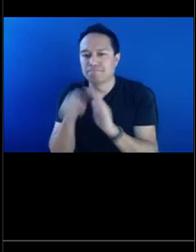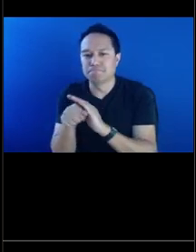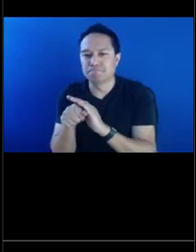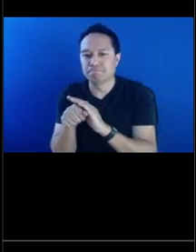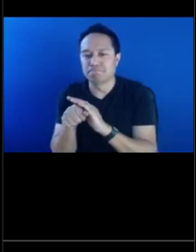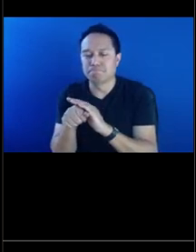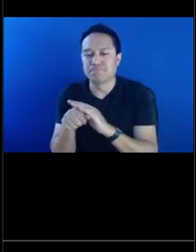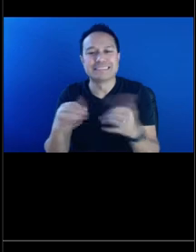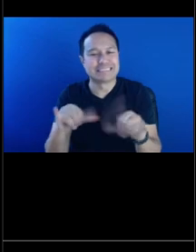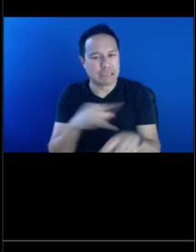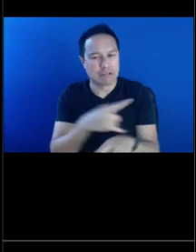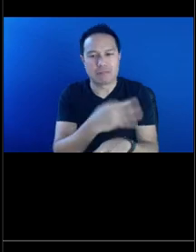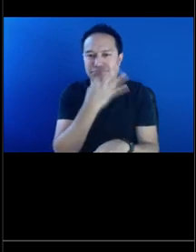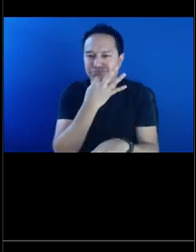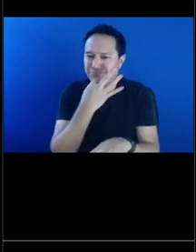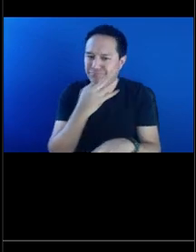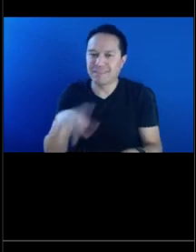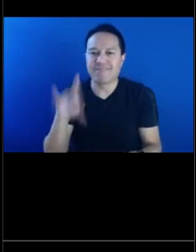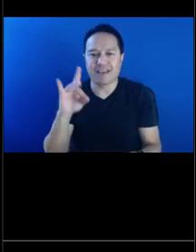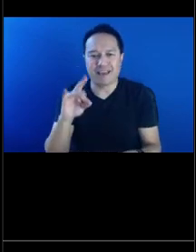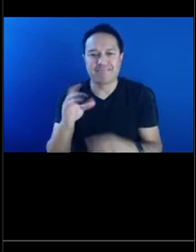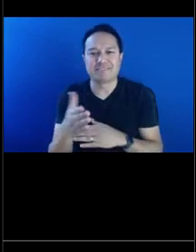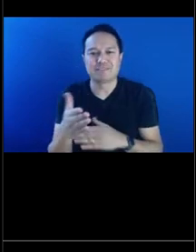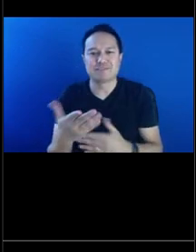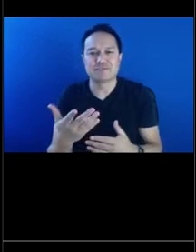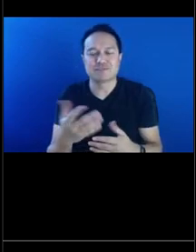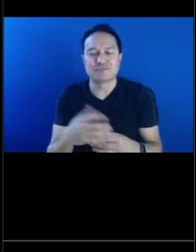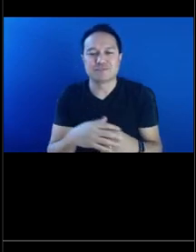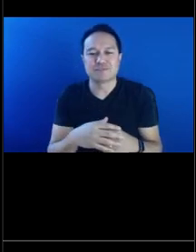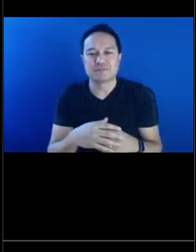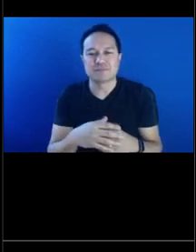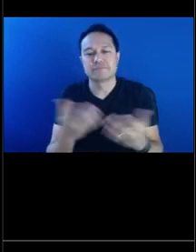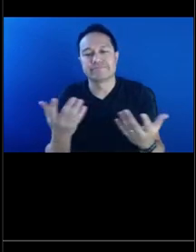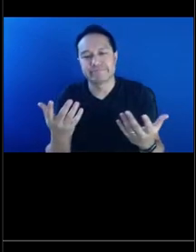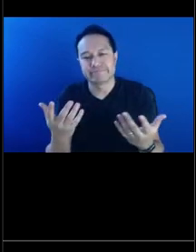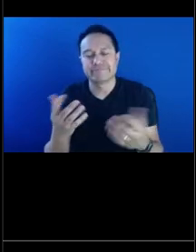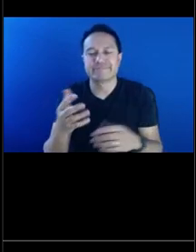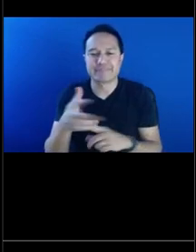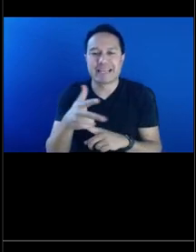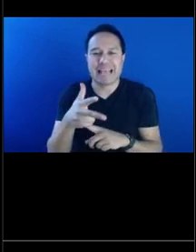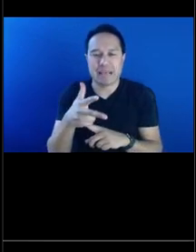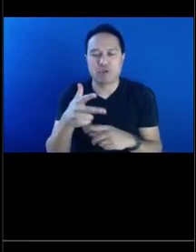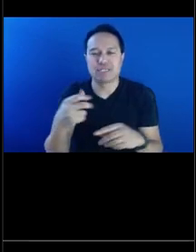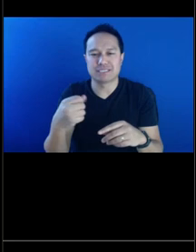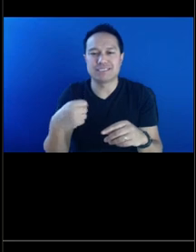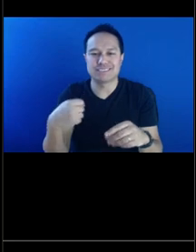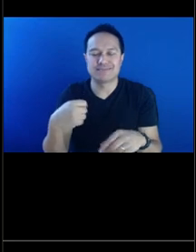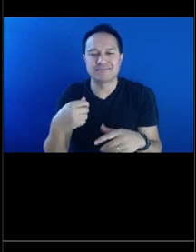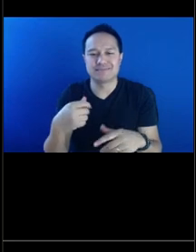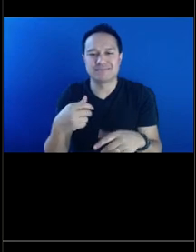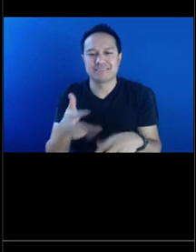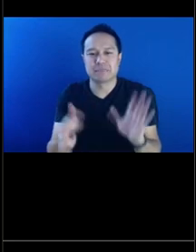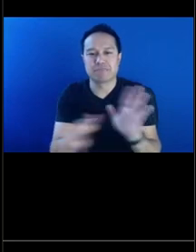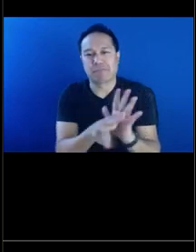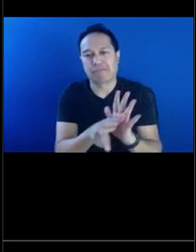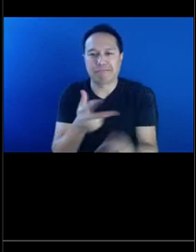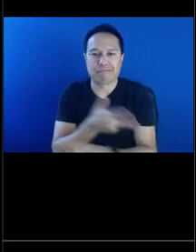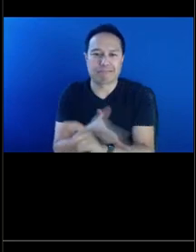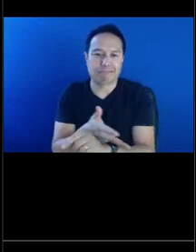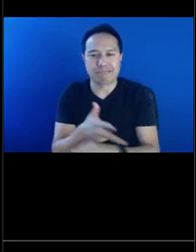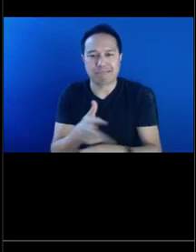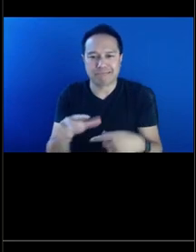that hiding food. And so, and of course, then they smash the camera all up against the rocks and try to damage our cameras and all that good stuff. But you can